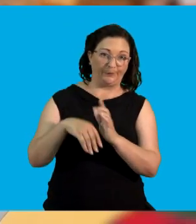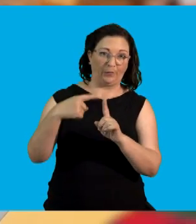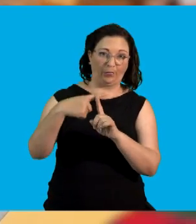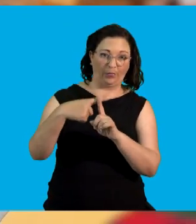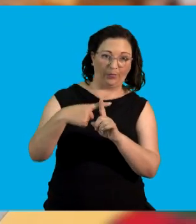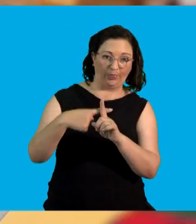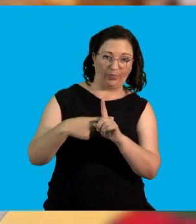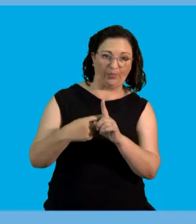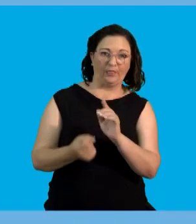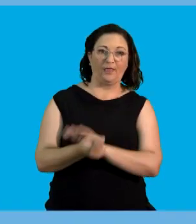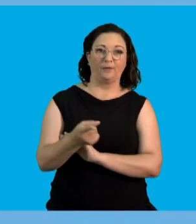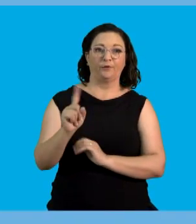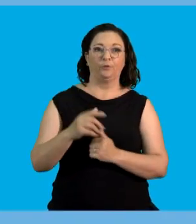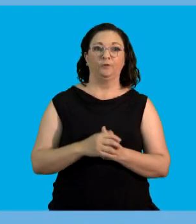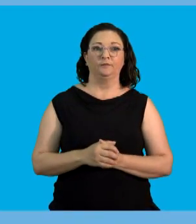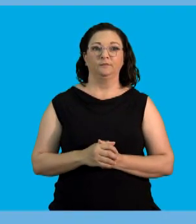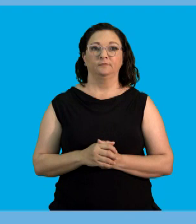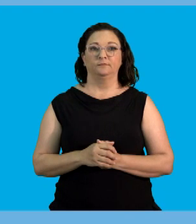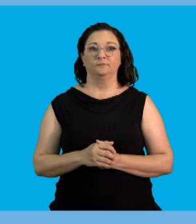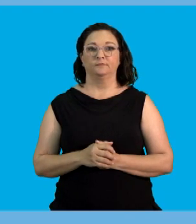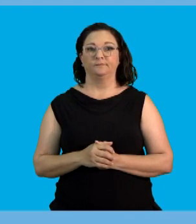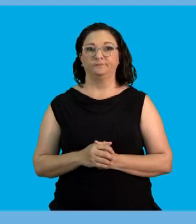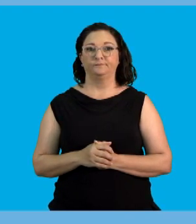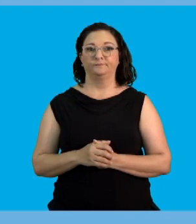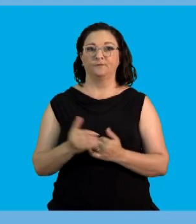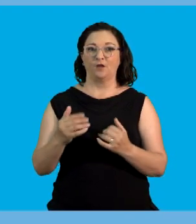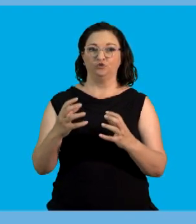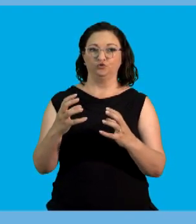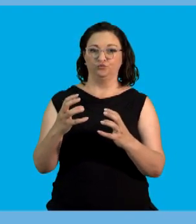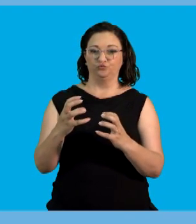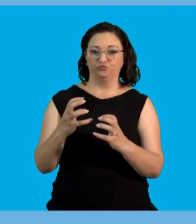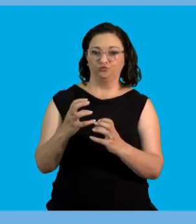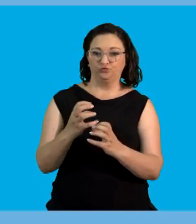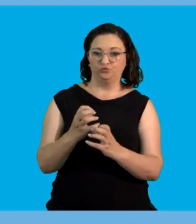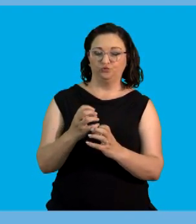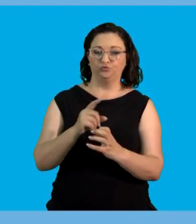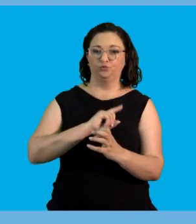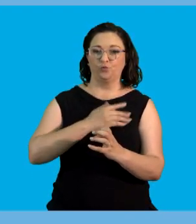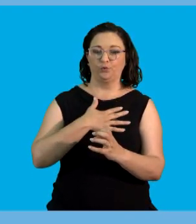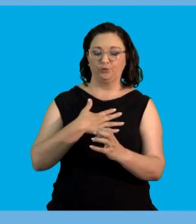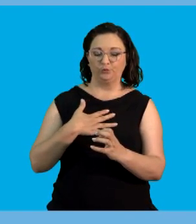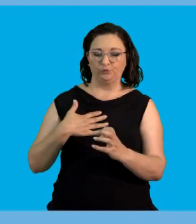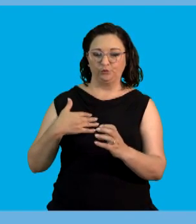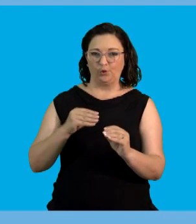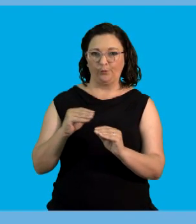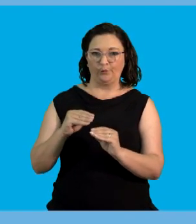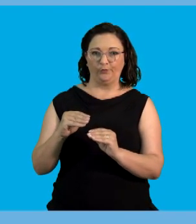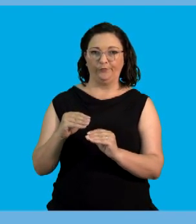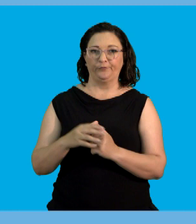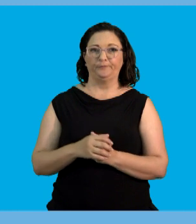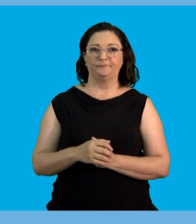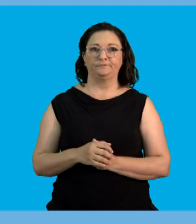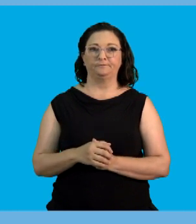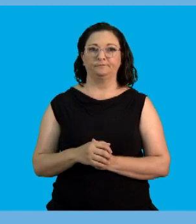the temperature, what happens? So if a substance is cooled, it contracts because the particles are moving slower and closer